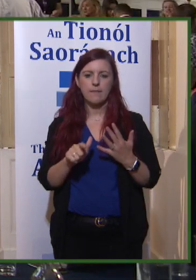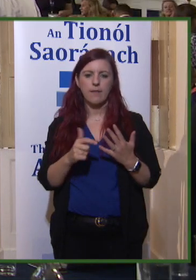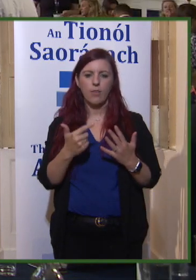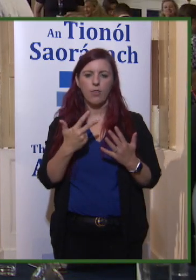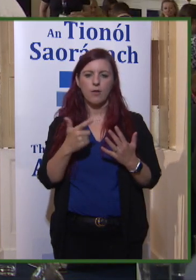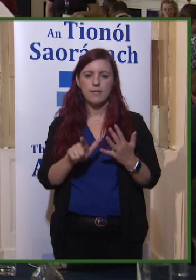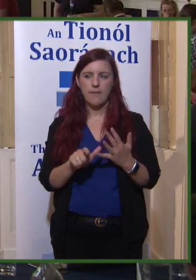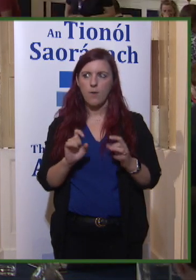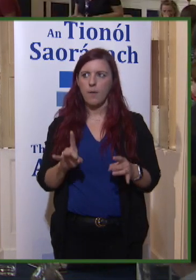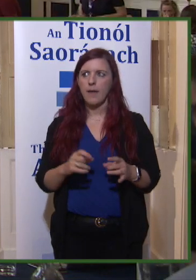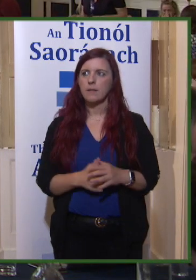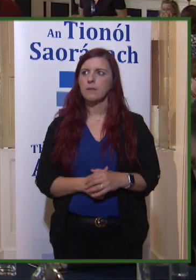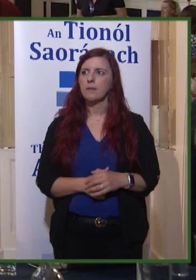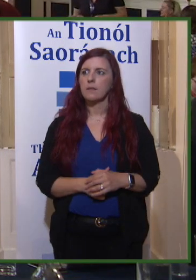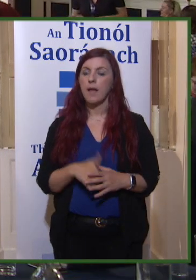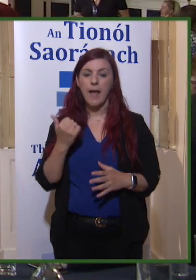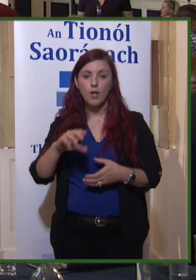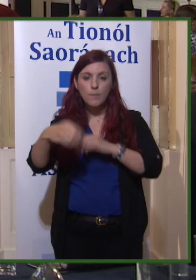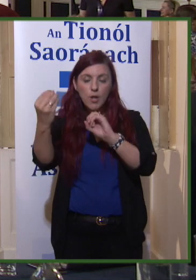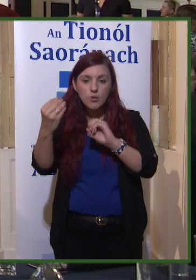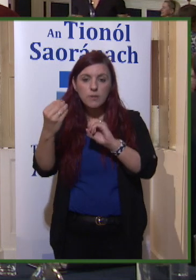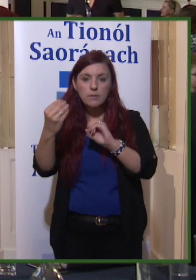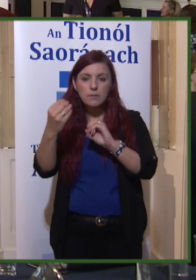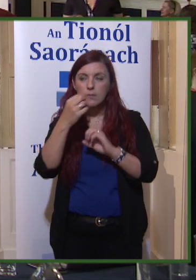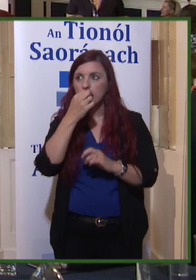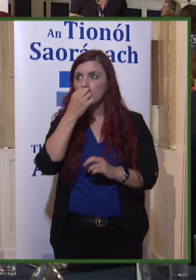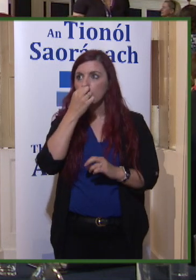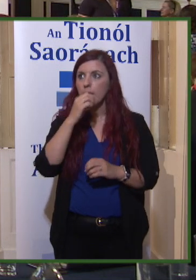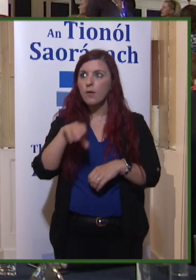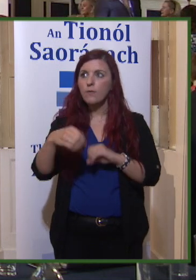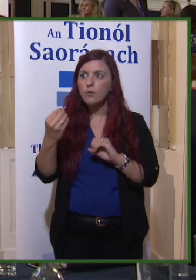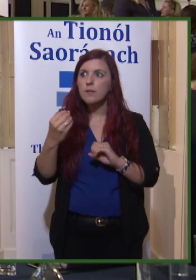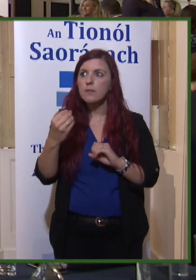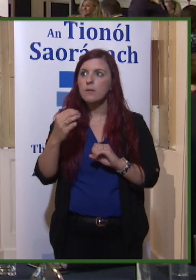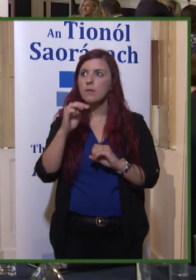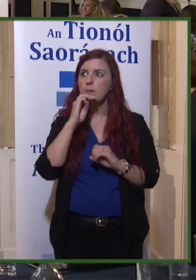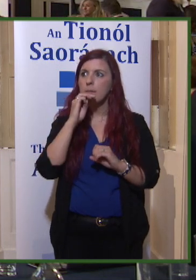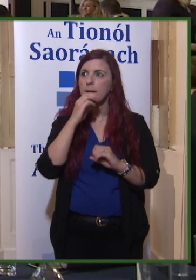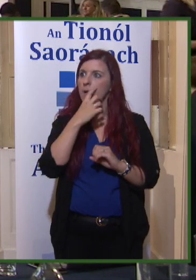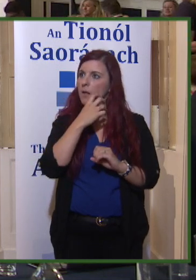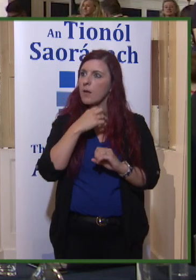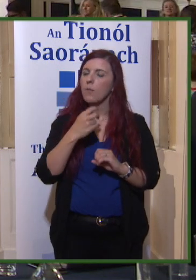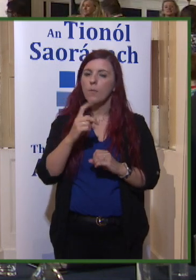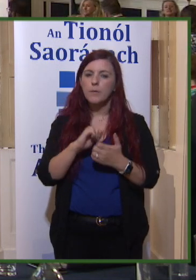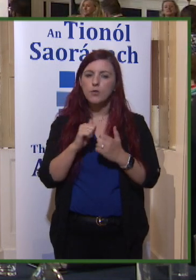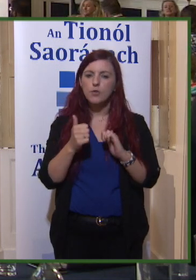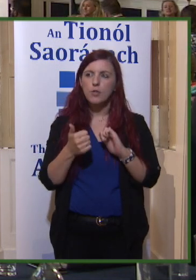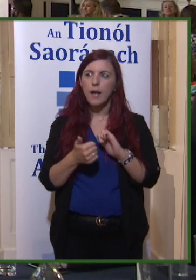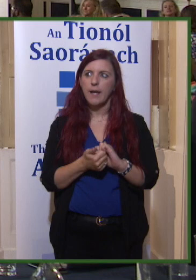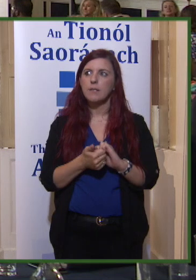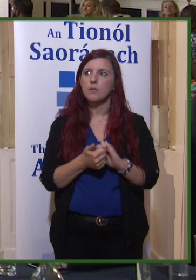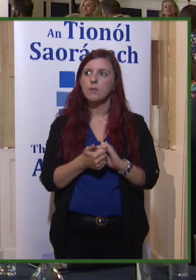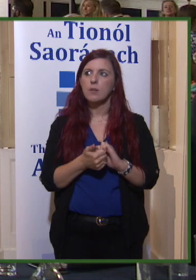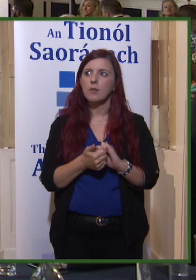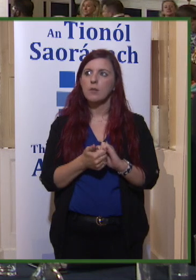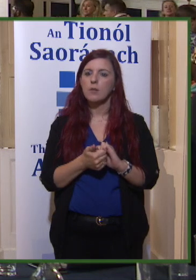37, okay. If any objections to that, for those who say remain, paper should not change, should not be amended, for this particular point, could you